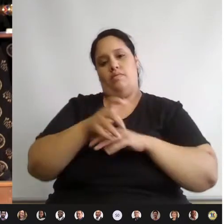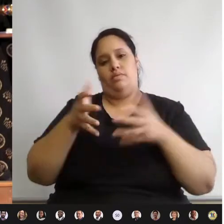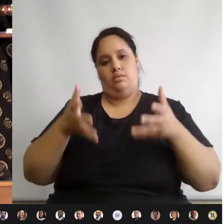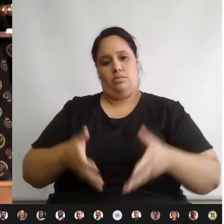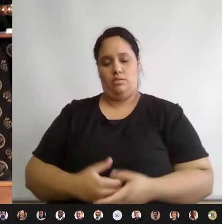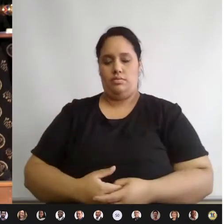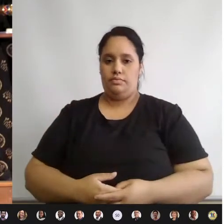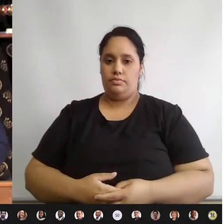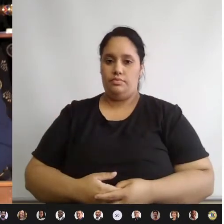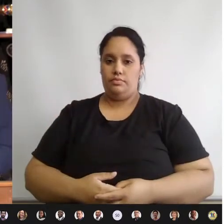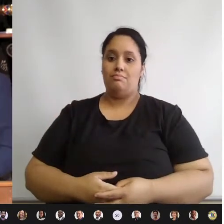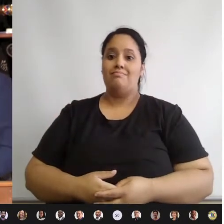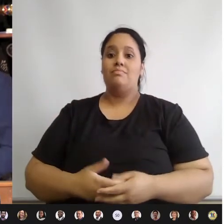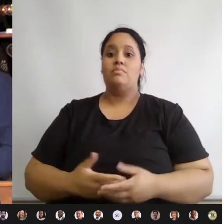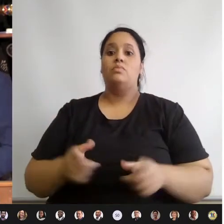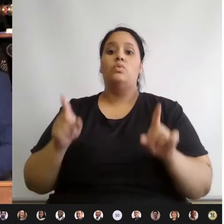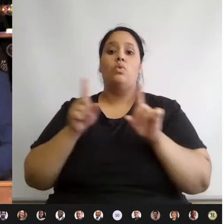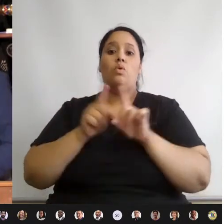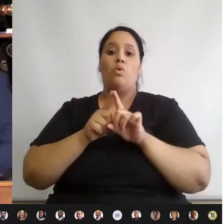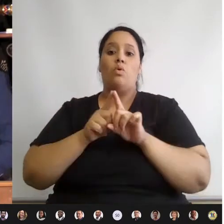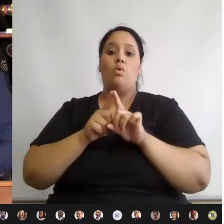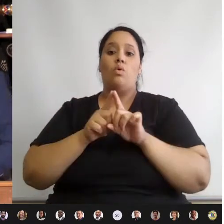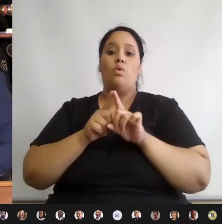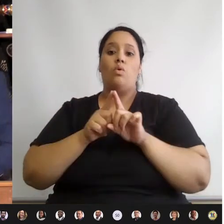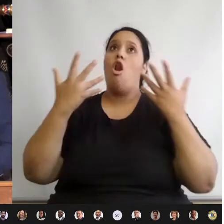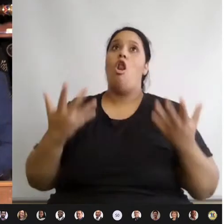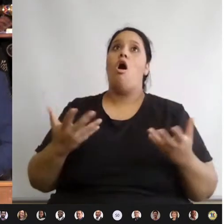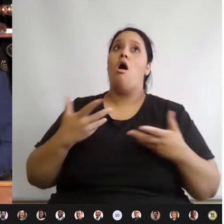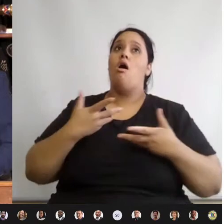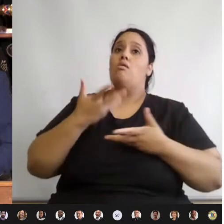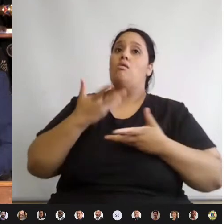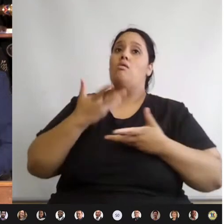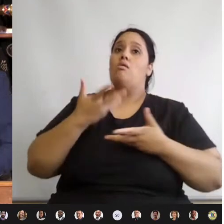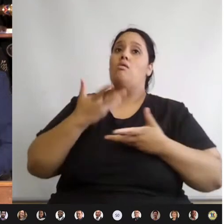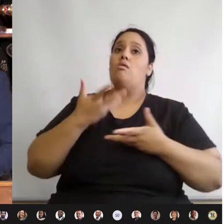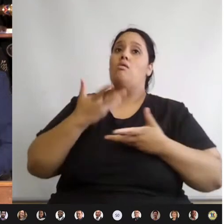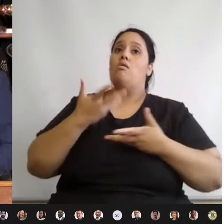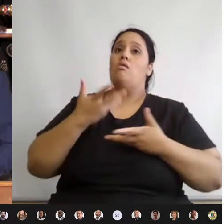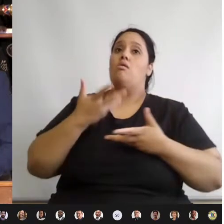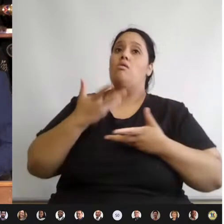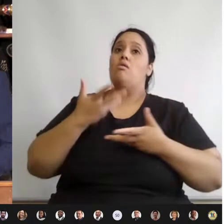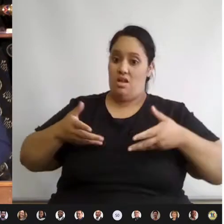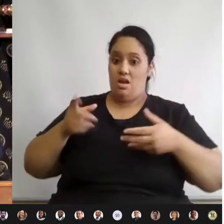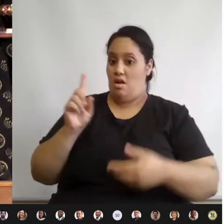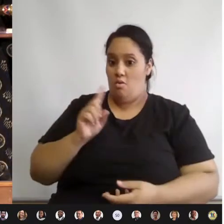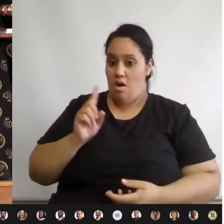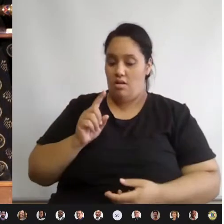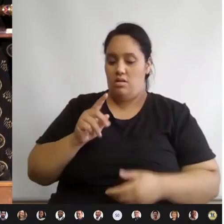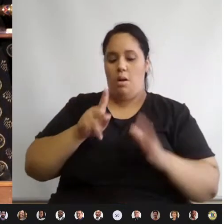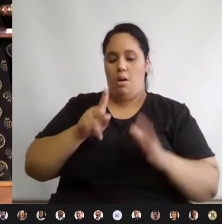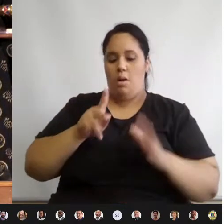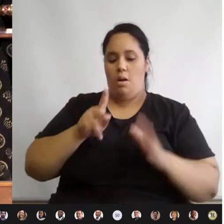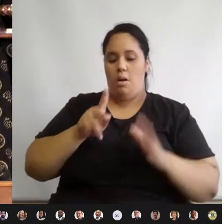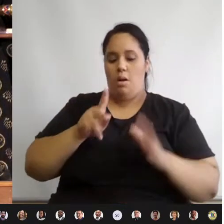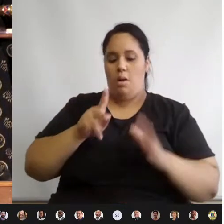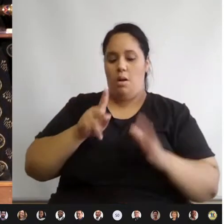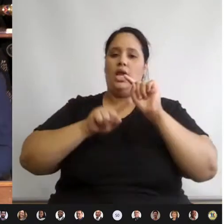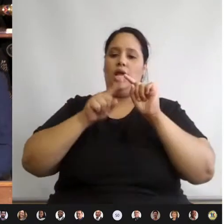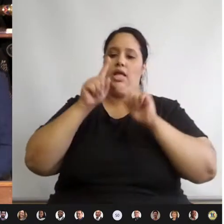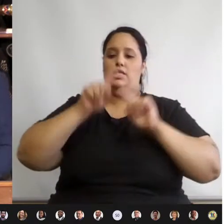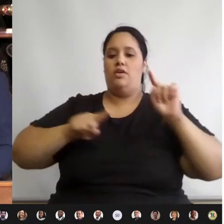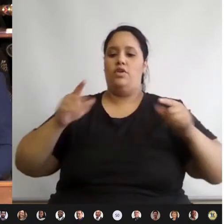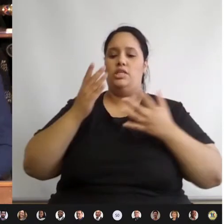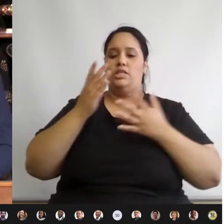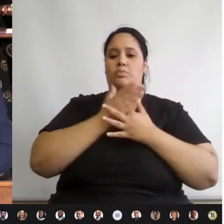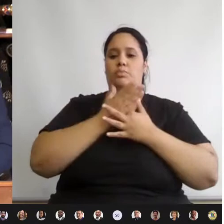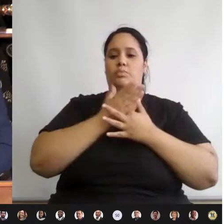thing that is not spoken about often enough at this level is the policy differential between the ANC government